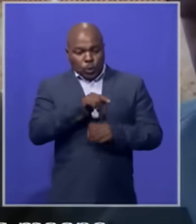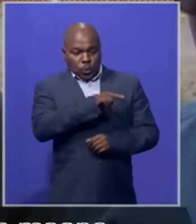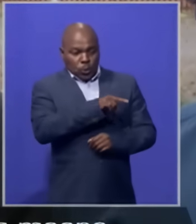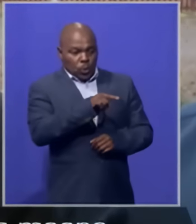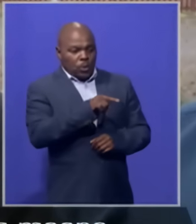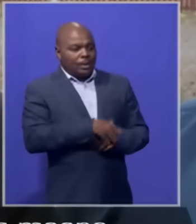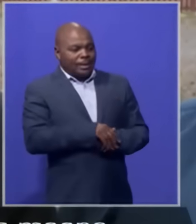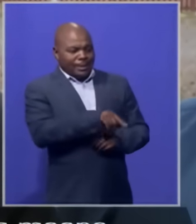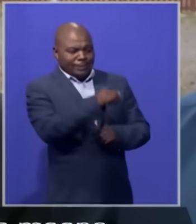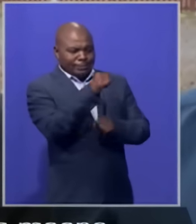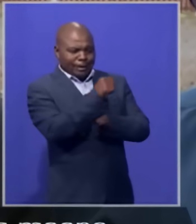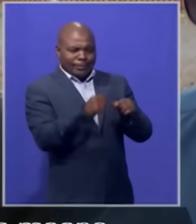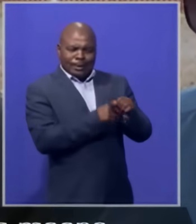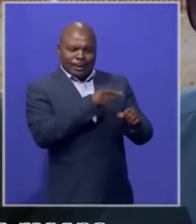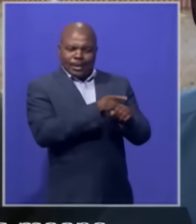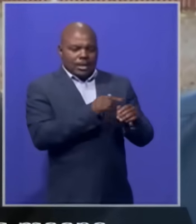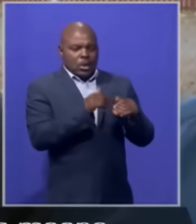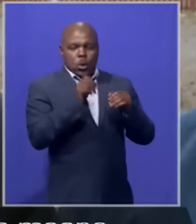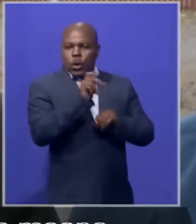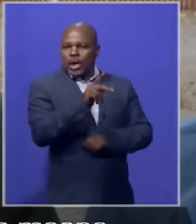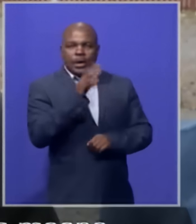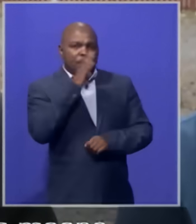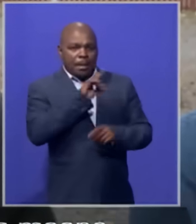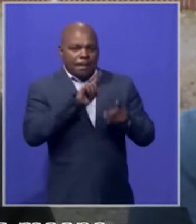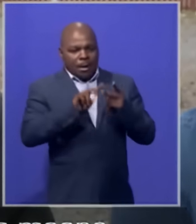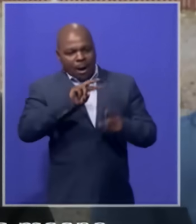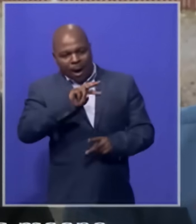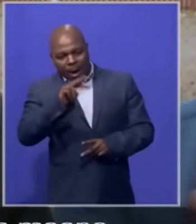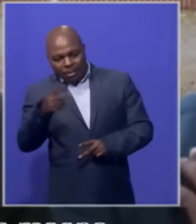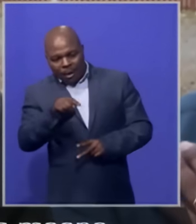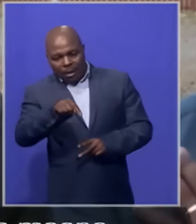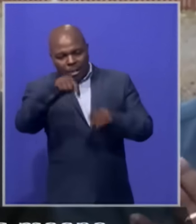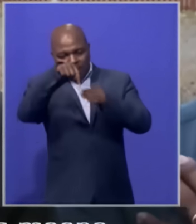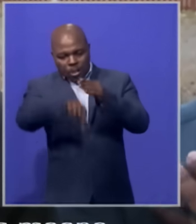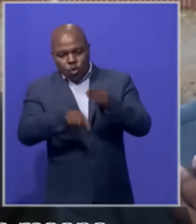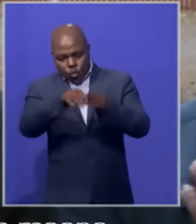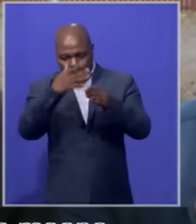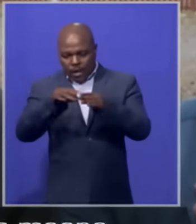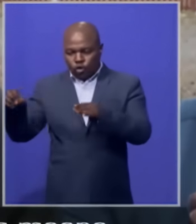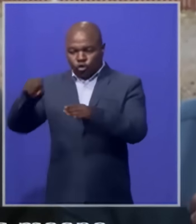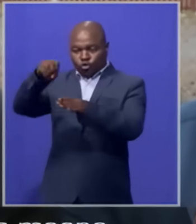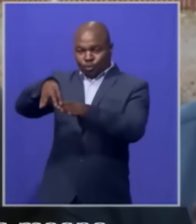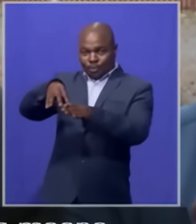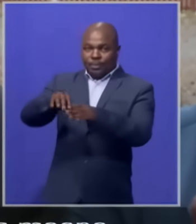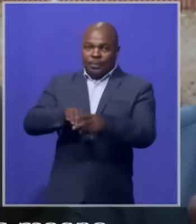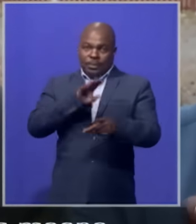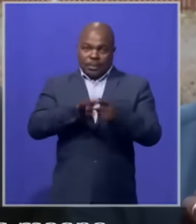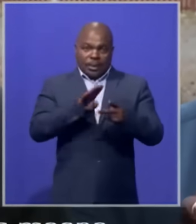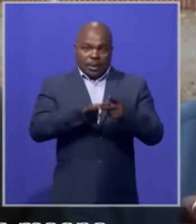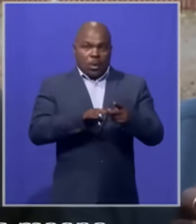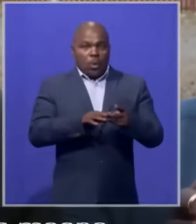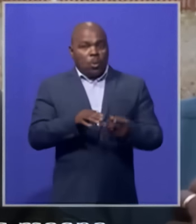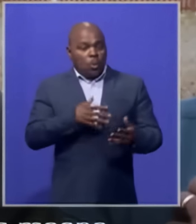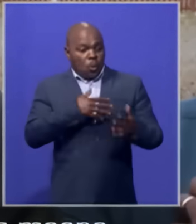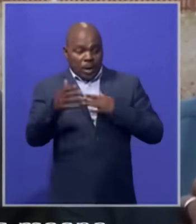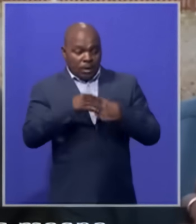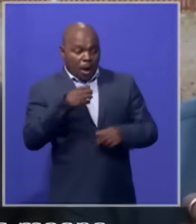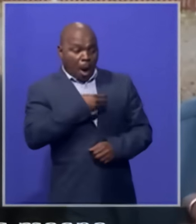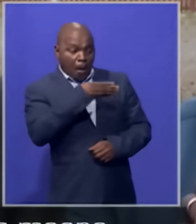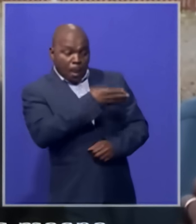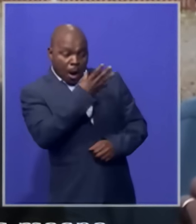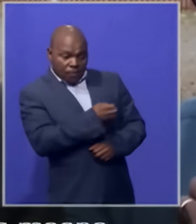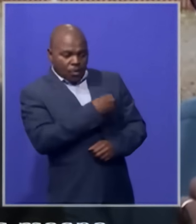still not okay, but then there's another pit where you can deposit it there and then start removing what you find there, the